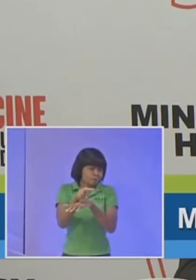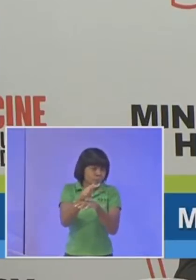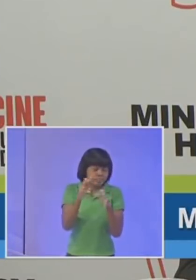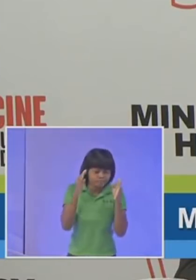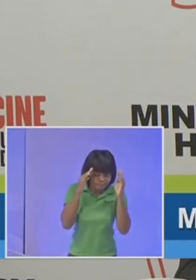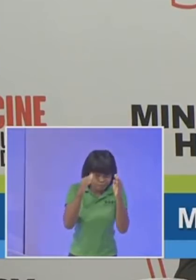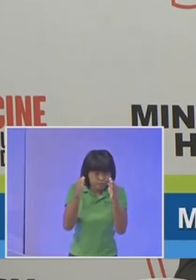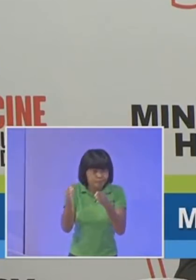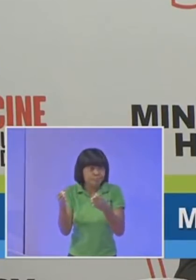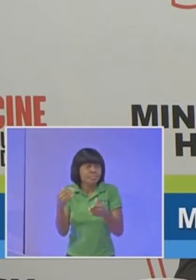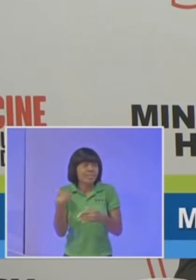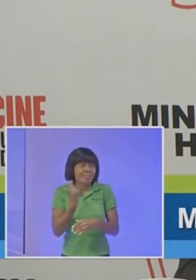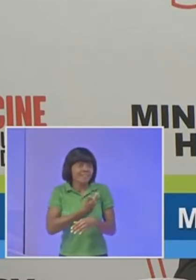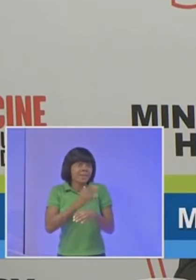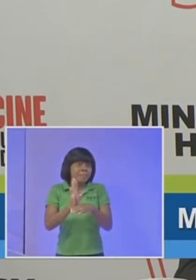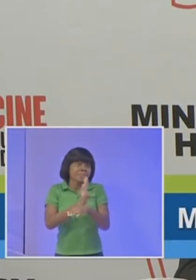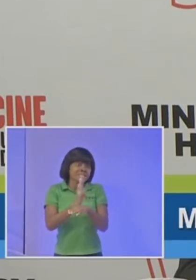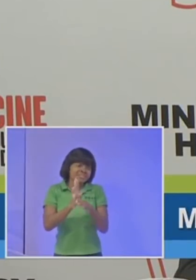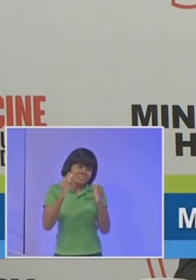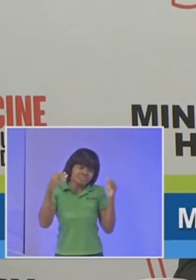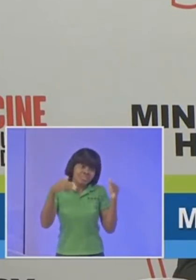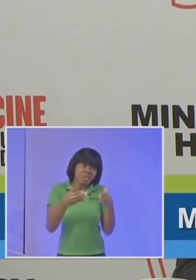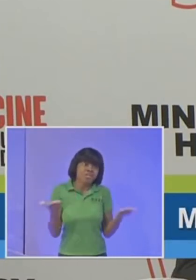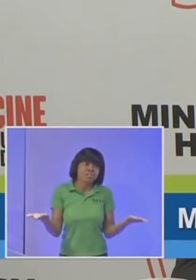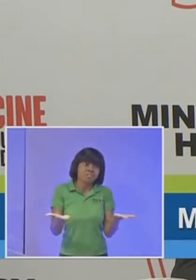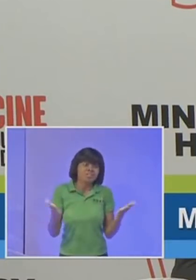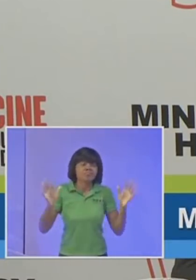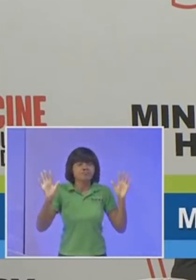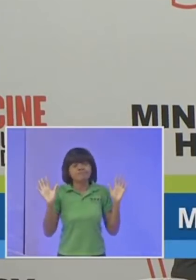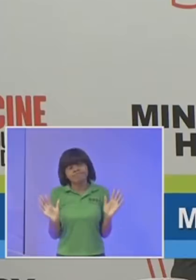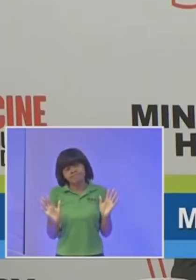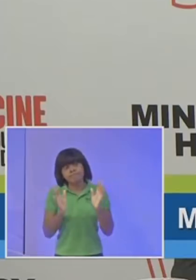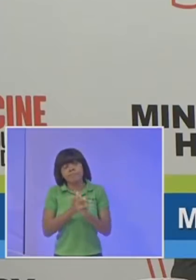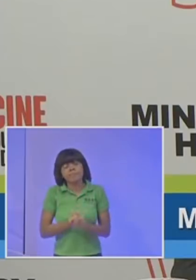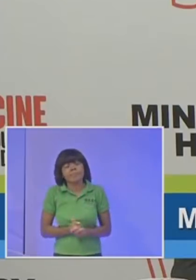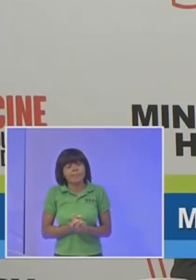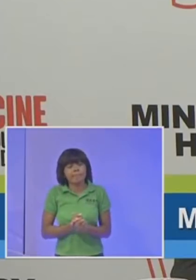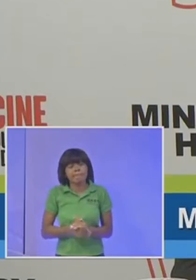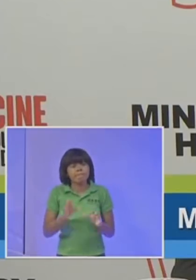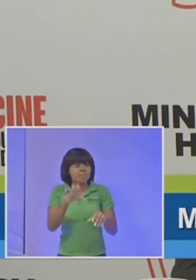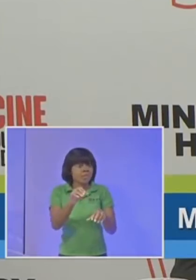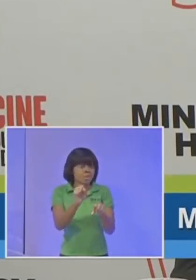happening regionally and globally, and if any adjustment is to be made